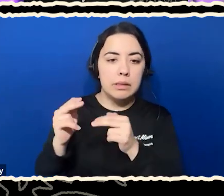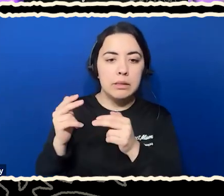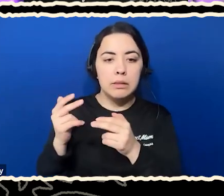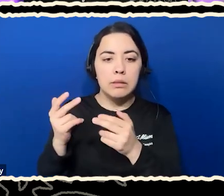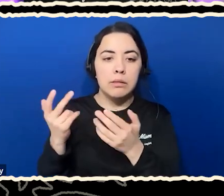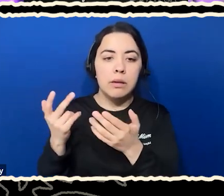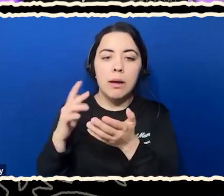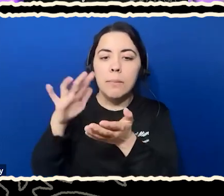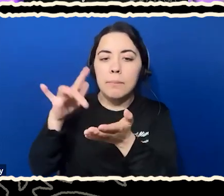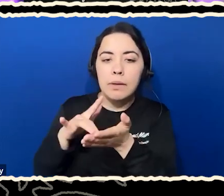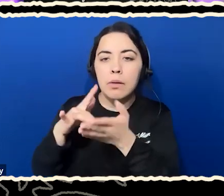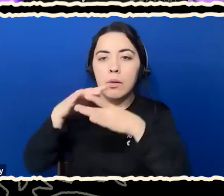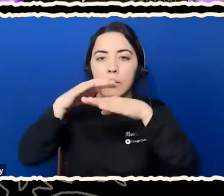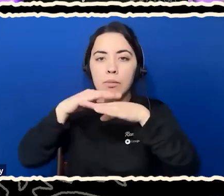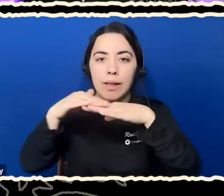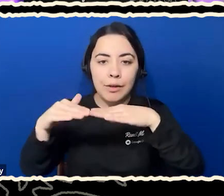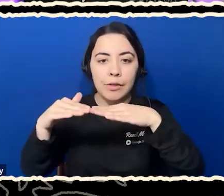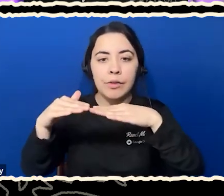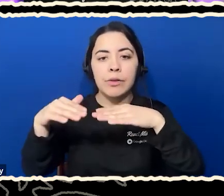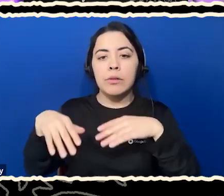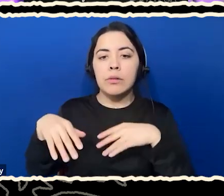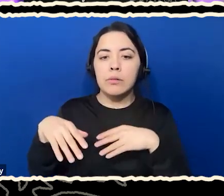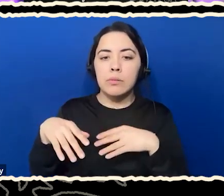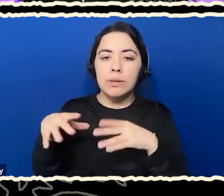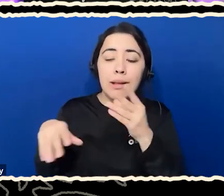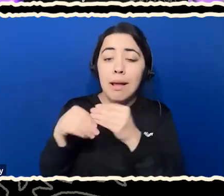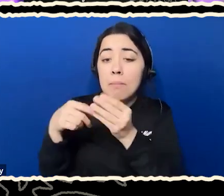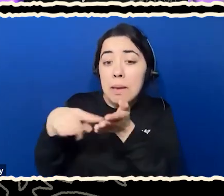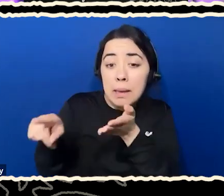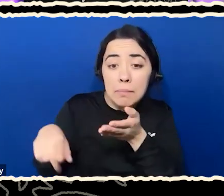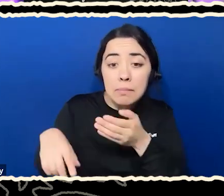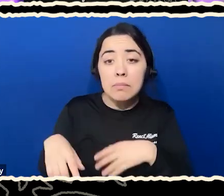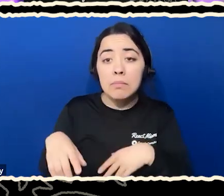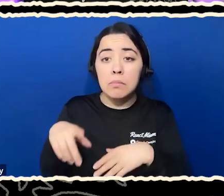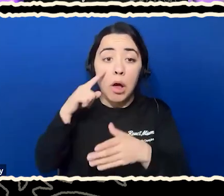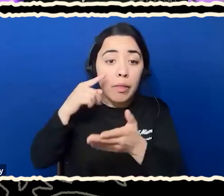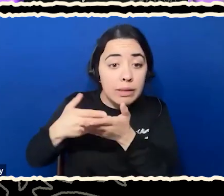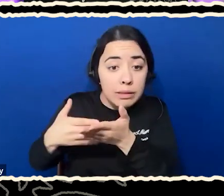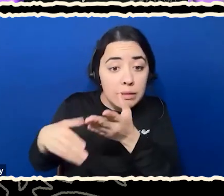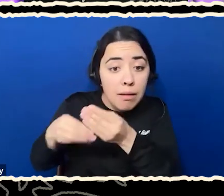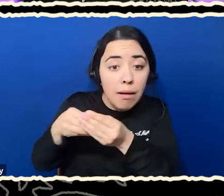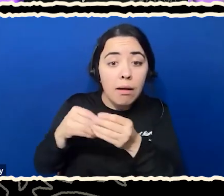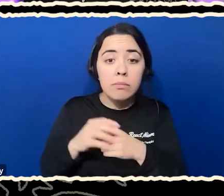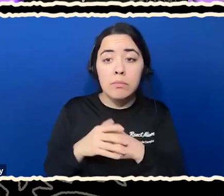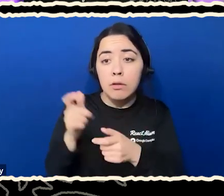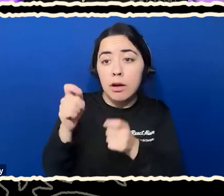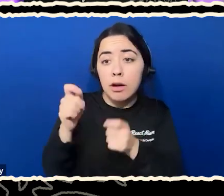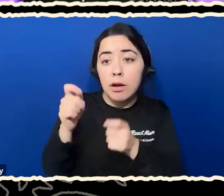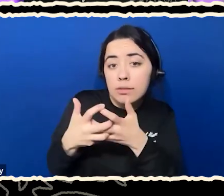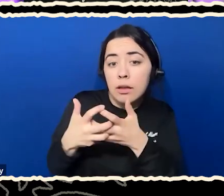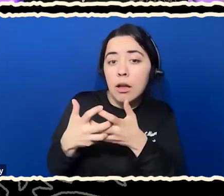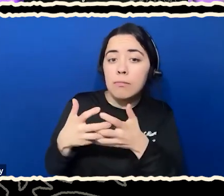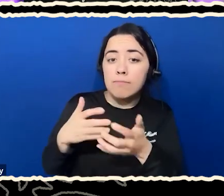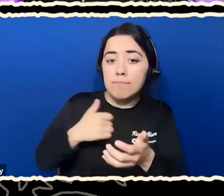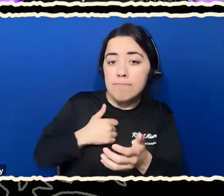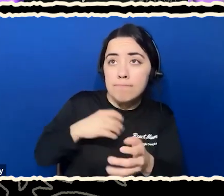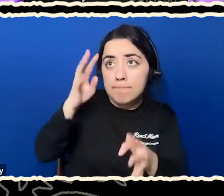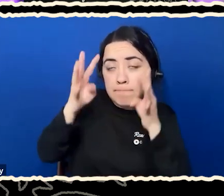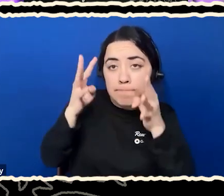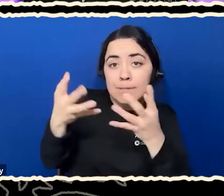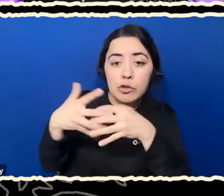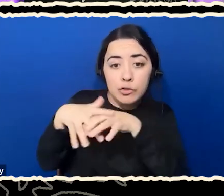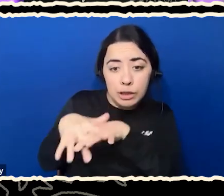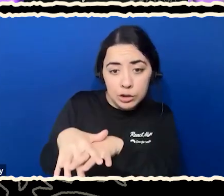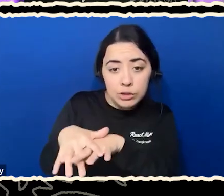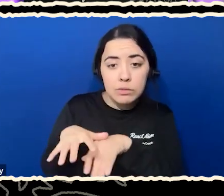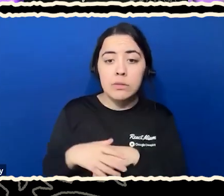payments, authentication on top of it, easily using custom native integrations. We also had full control over this compiler, and we